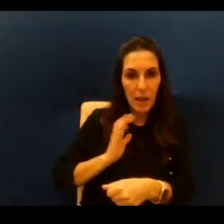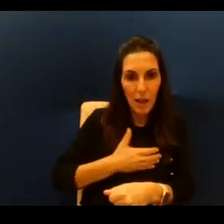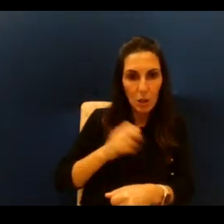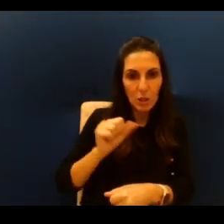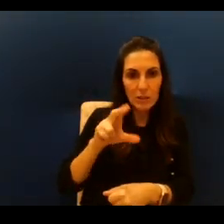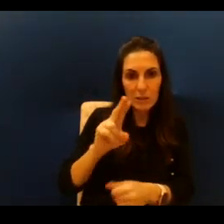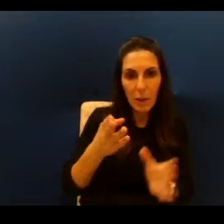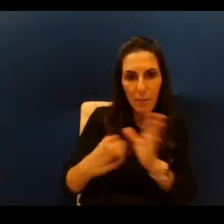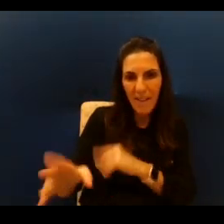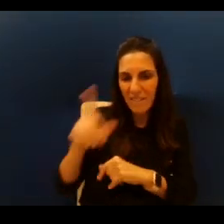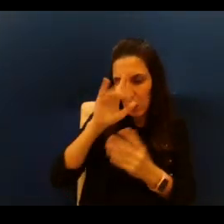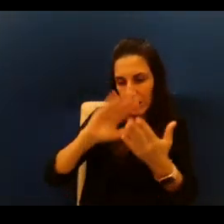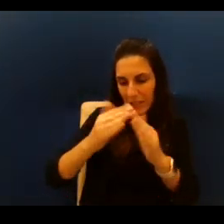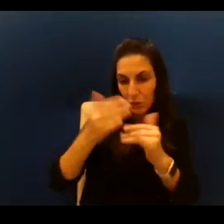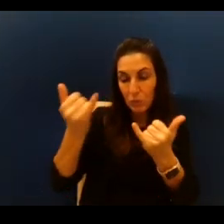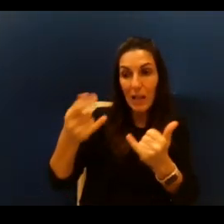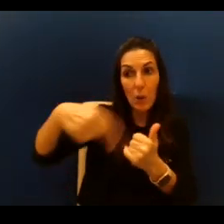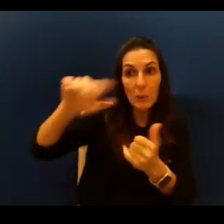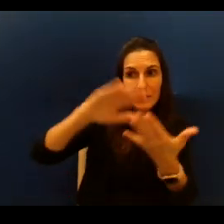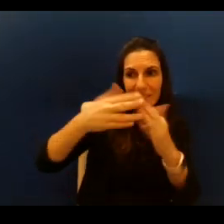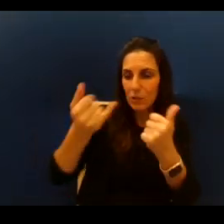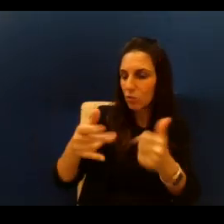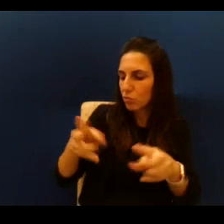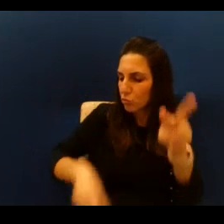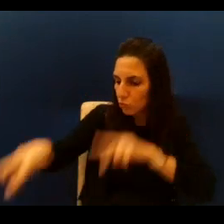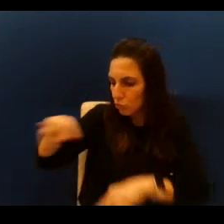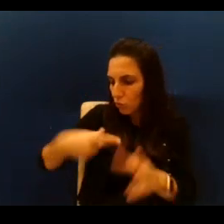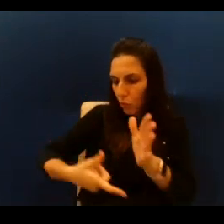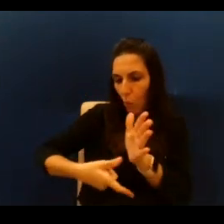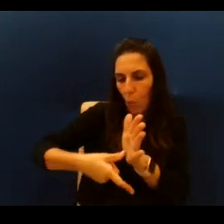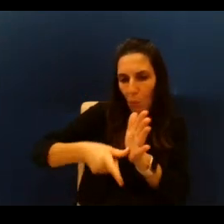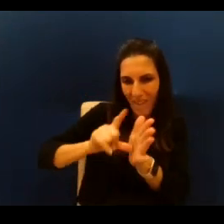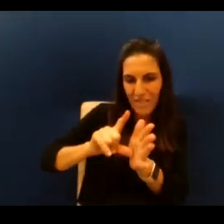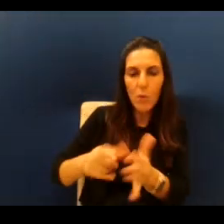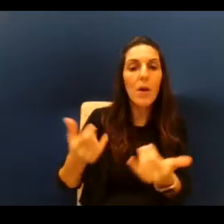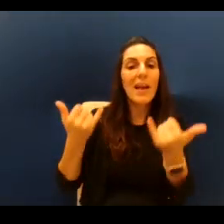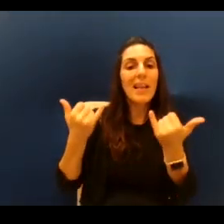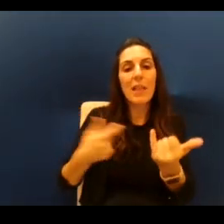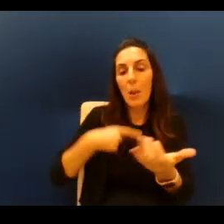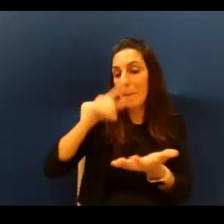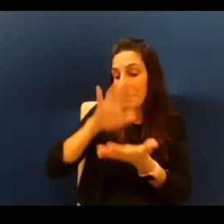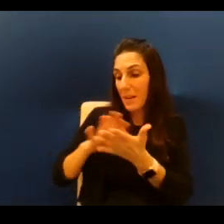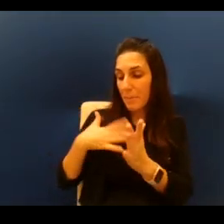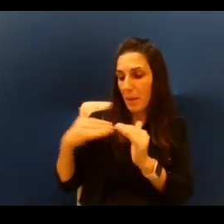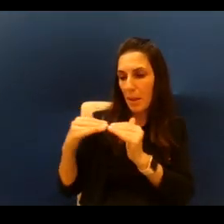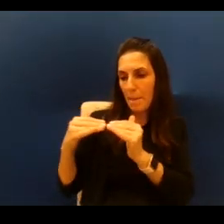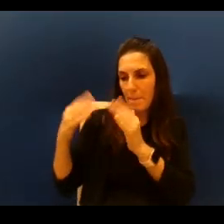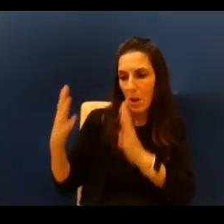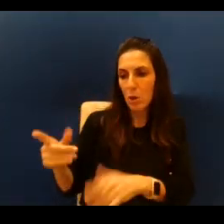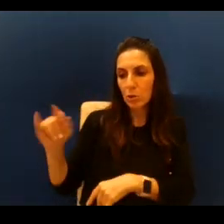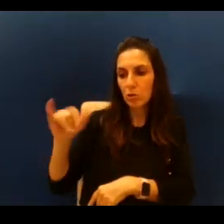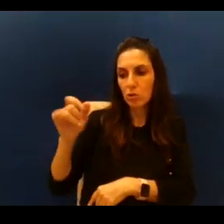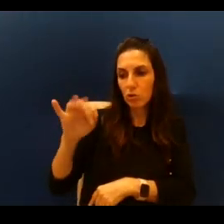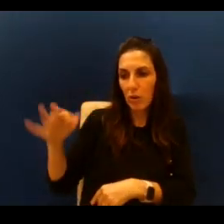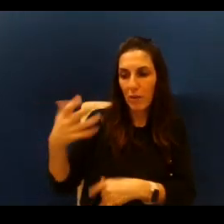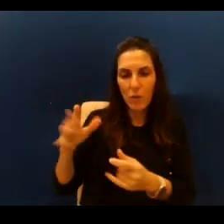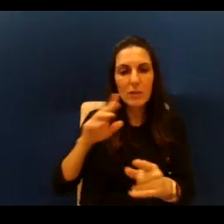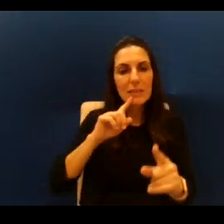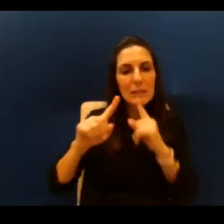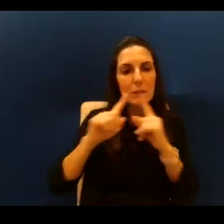city. They're reviewing it. And I believe my partner Jeff spoke with the reviewer